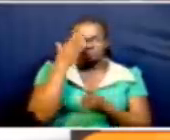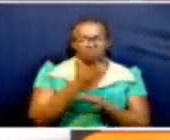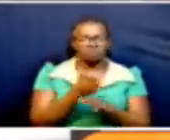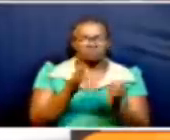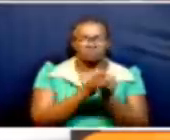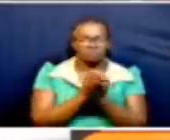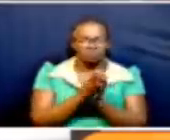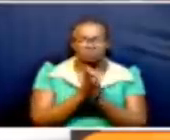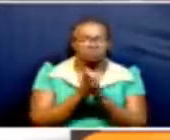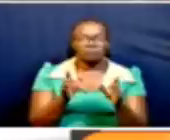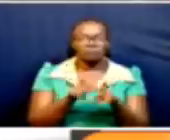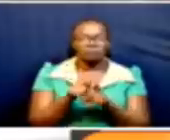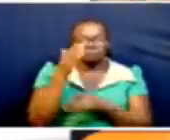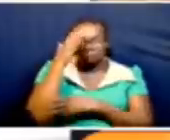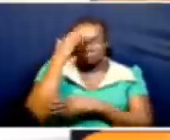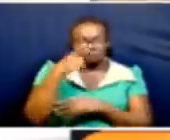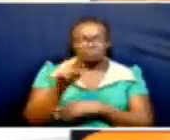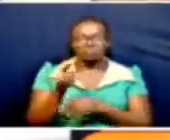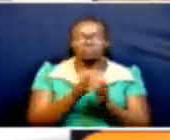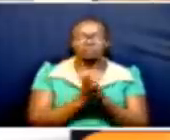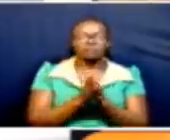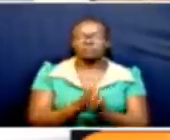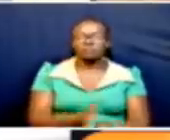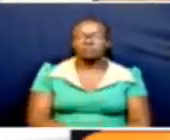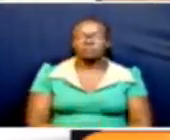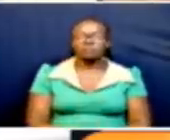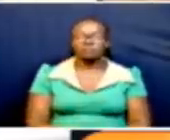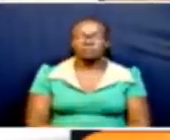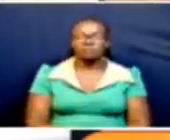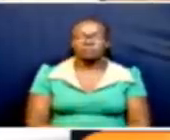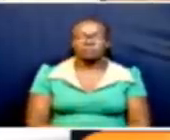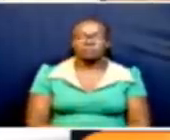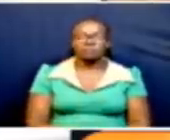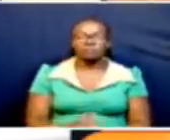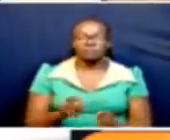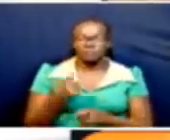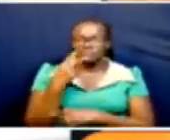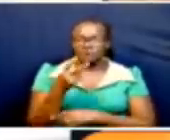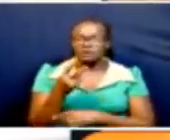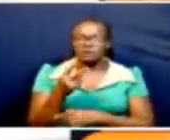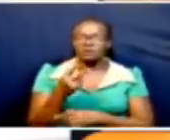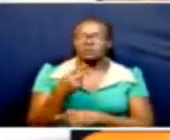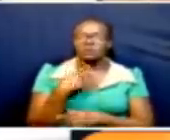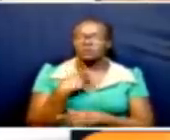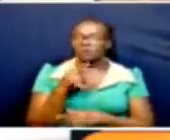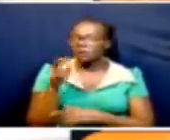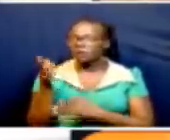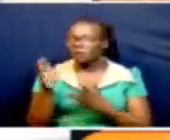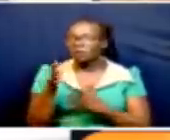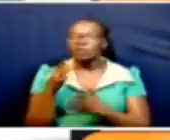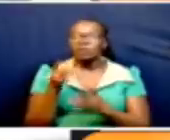story, and you know, because you'll see the way it is written. Alafu you'll just call Mheshimiwa nimenyorosha jamaa wako.